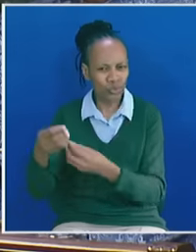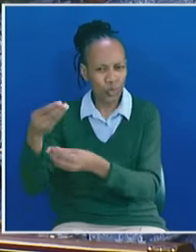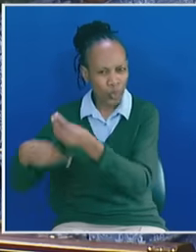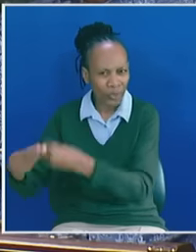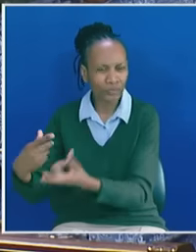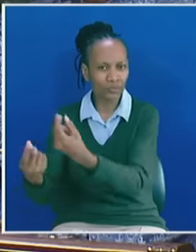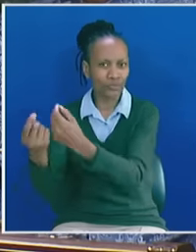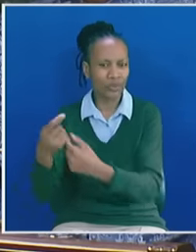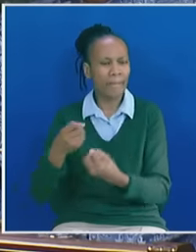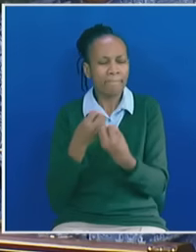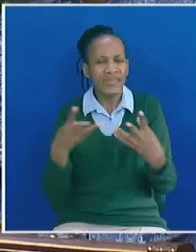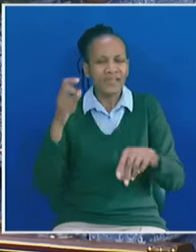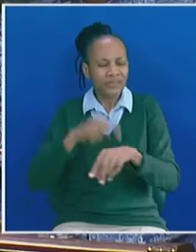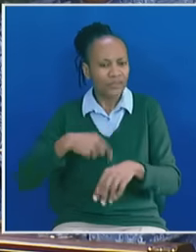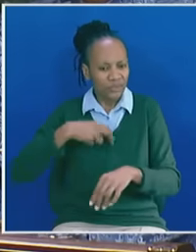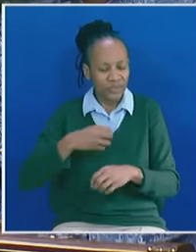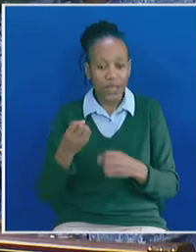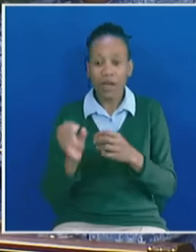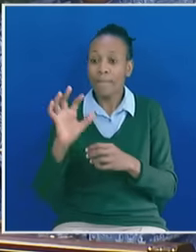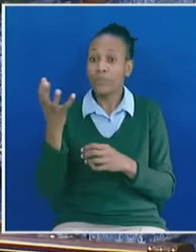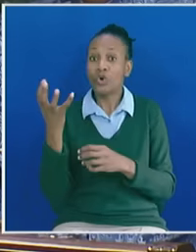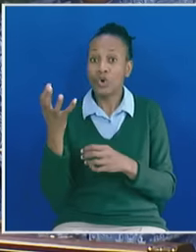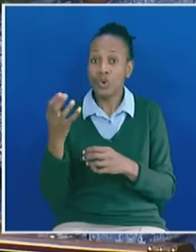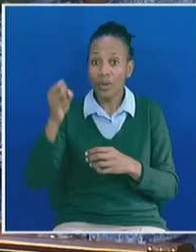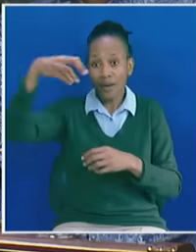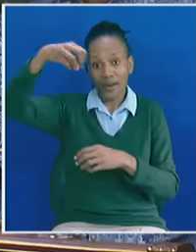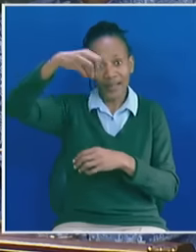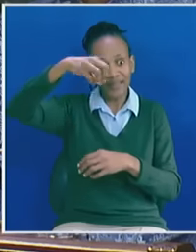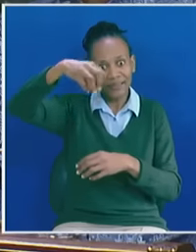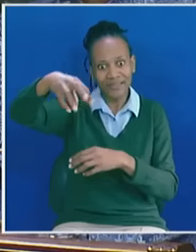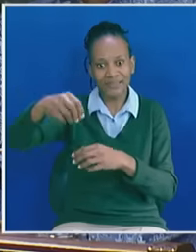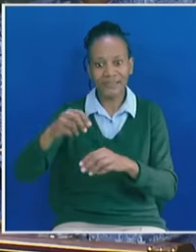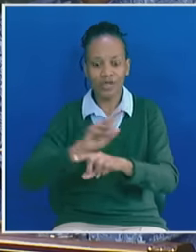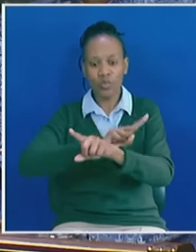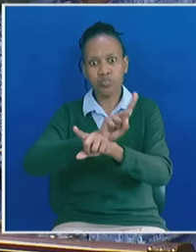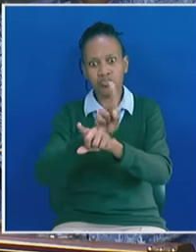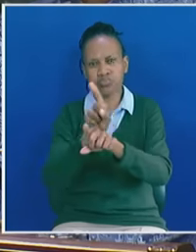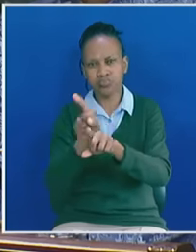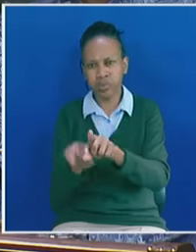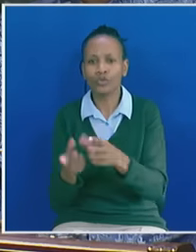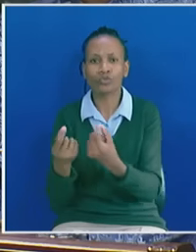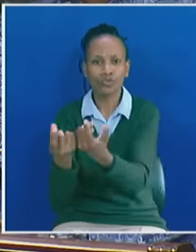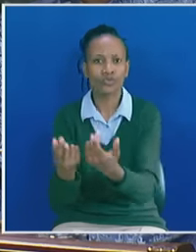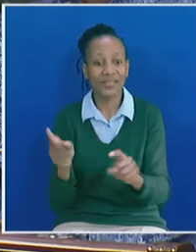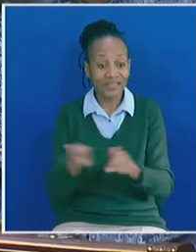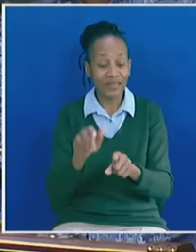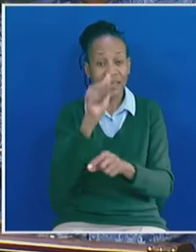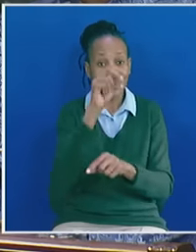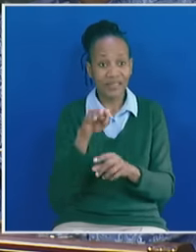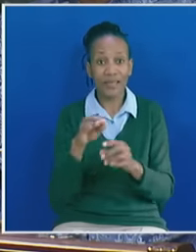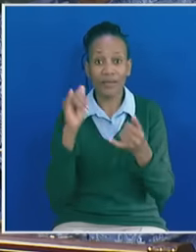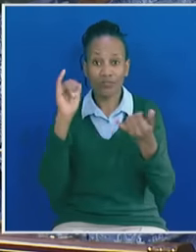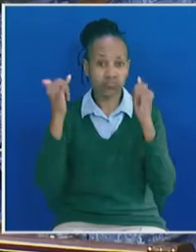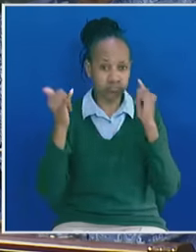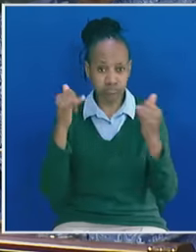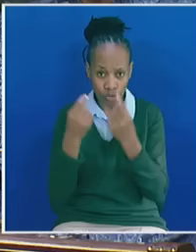times have we seen blue light brigades breaking the speed limits, or Maseratis outside the ANC events without number plates,